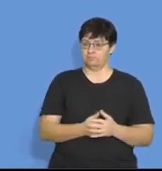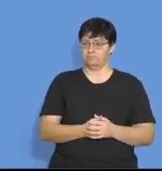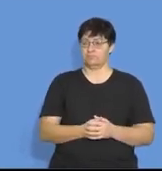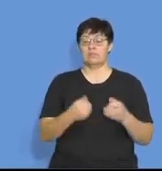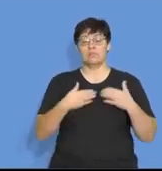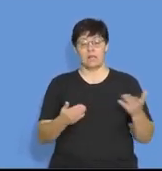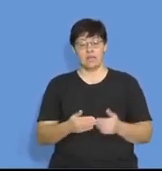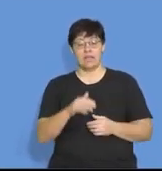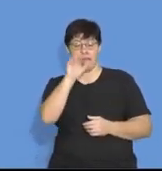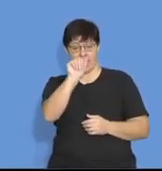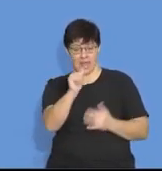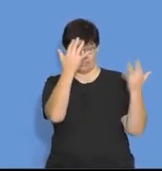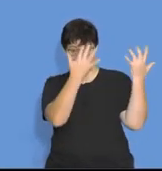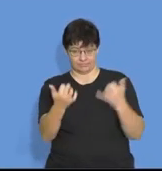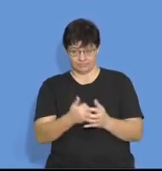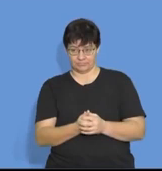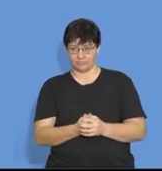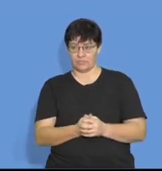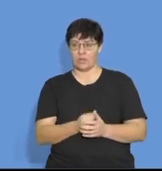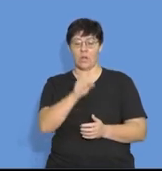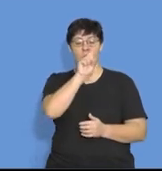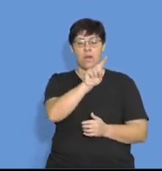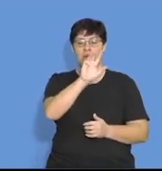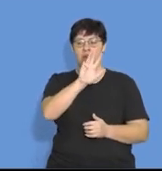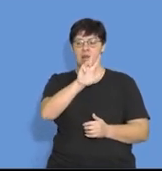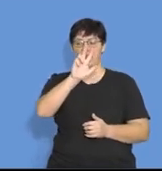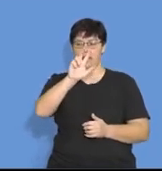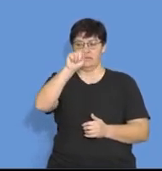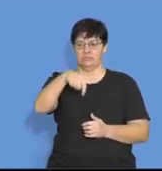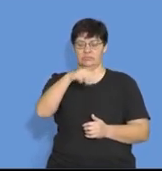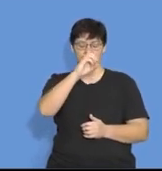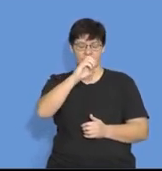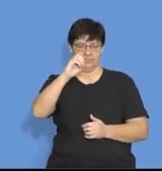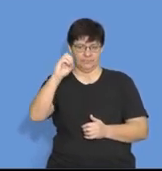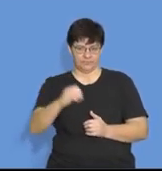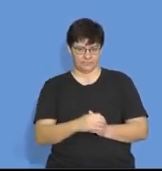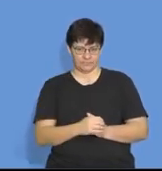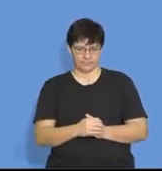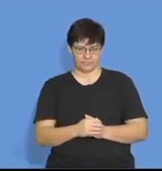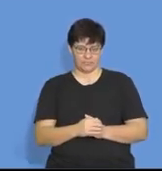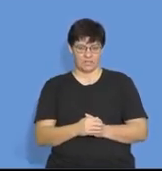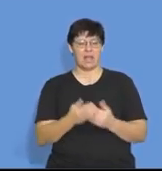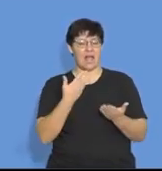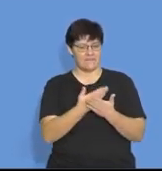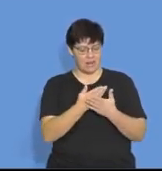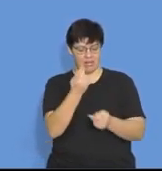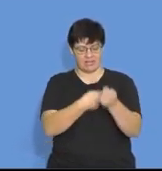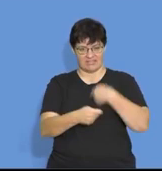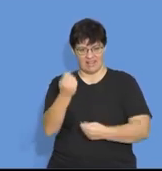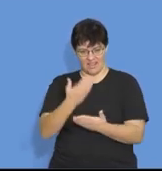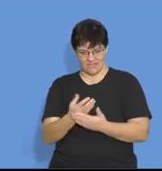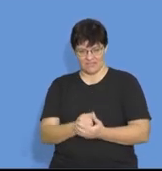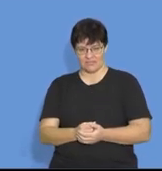by saying, let's take the 198,000, right, which is my goods available for resale. There's